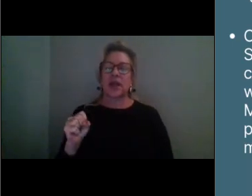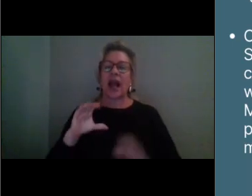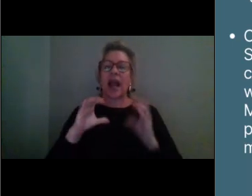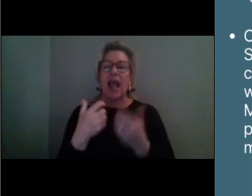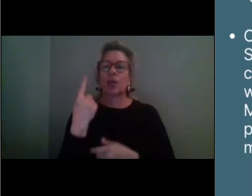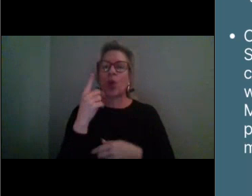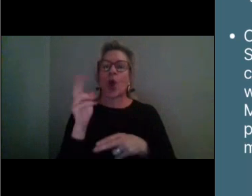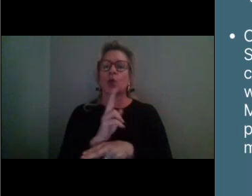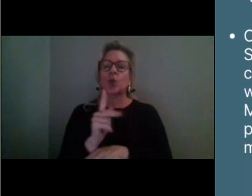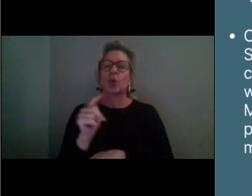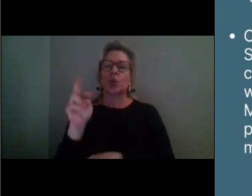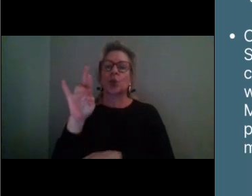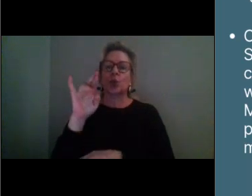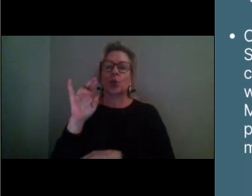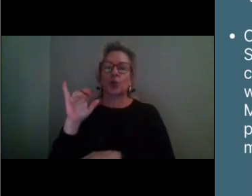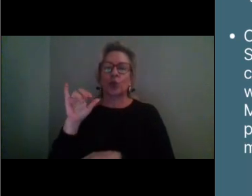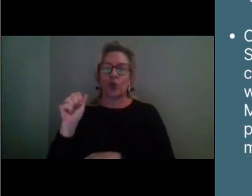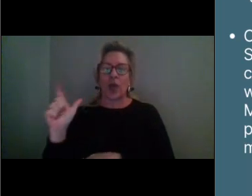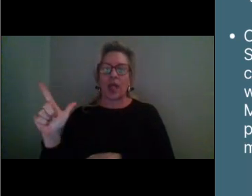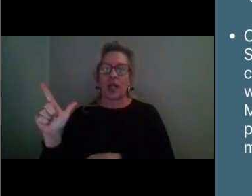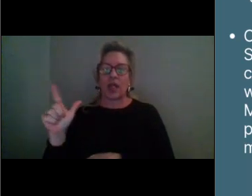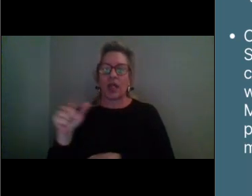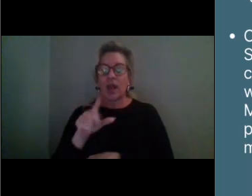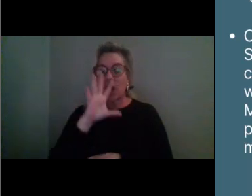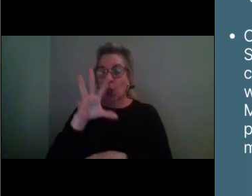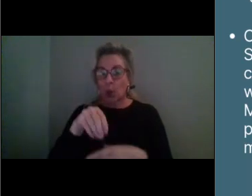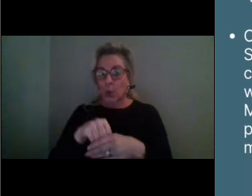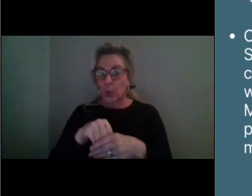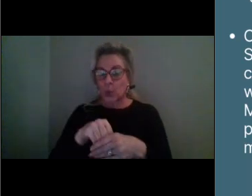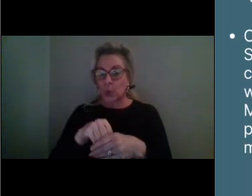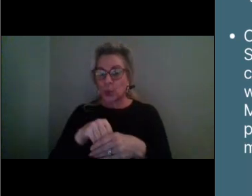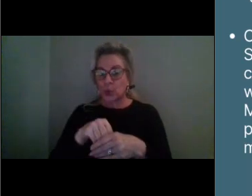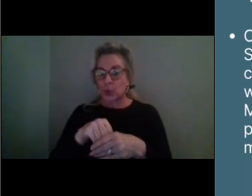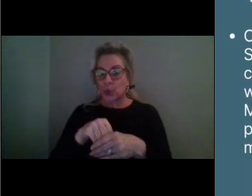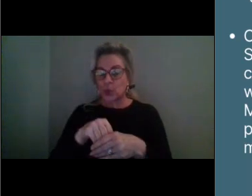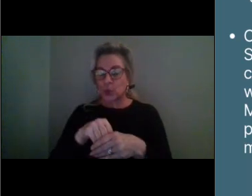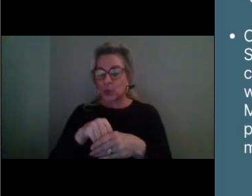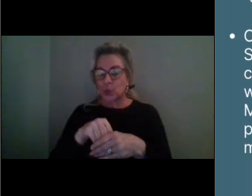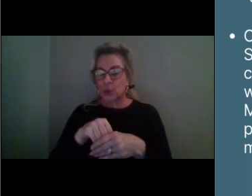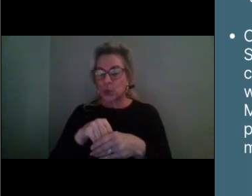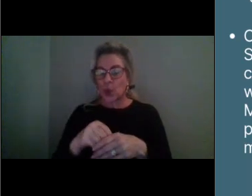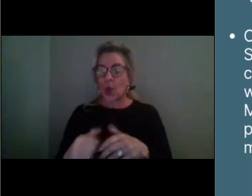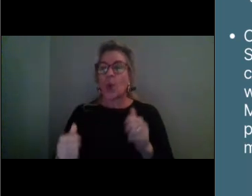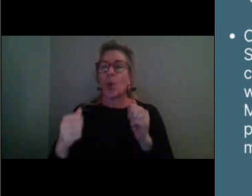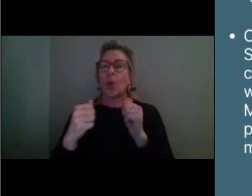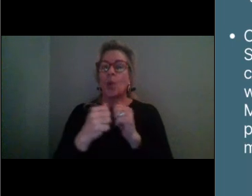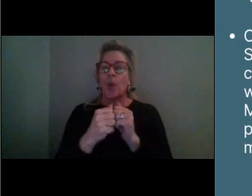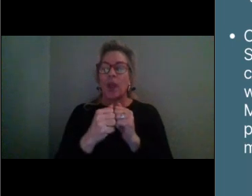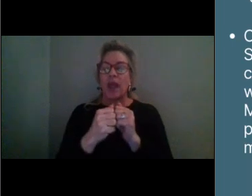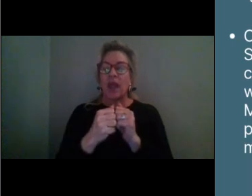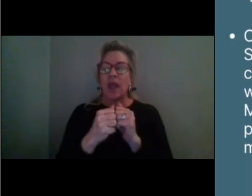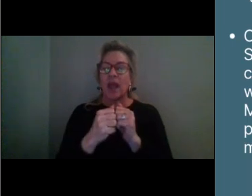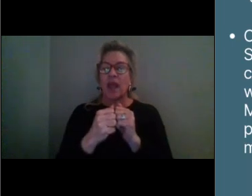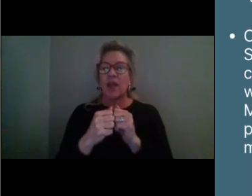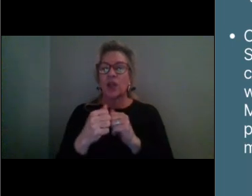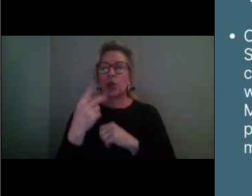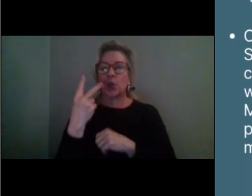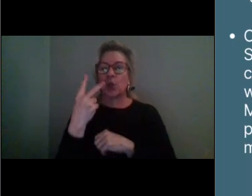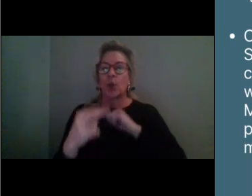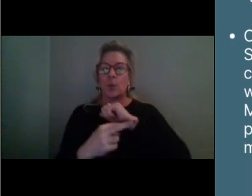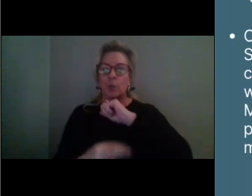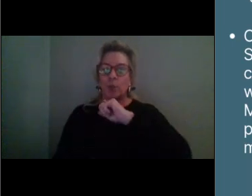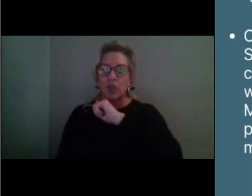trail. And it includes one, along with the outputs, it also has 2 bridges and